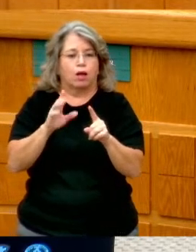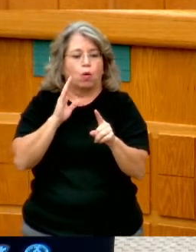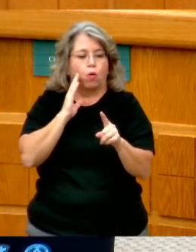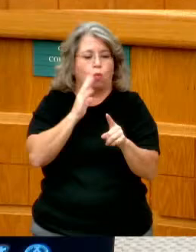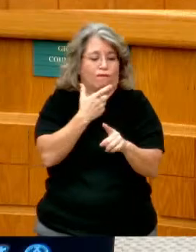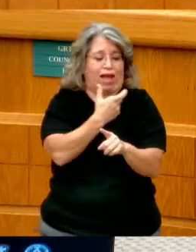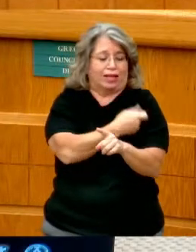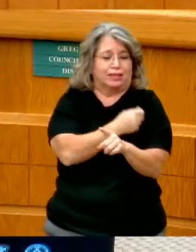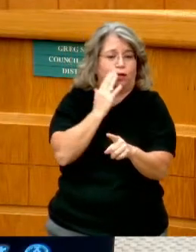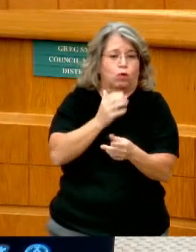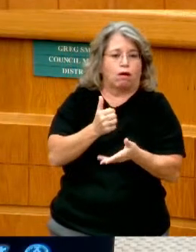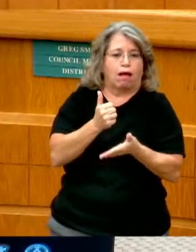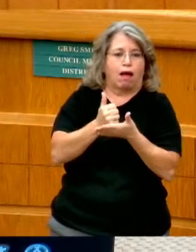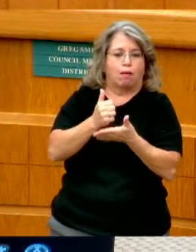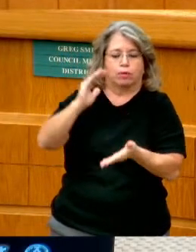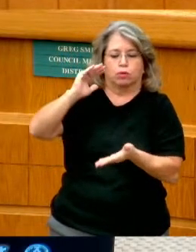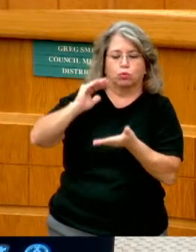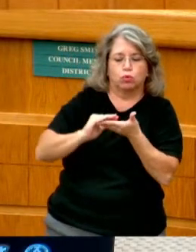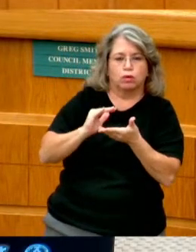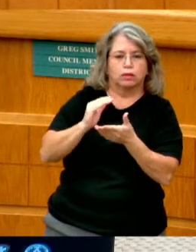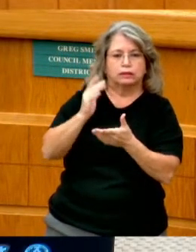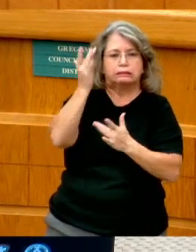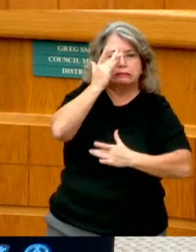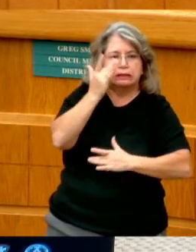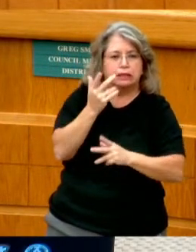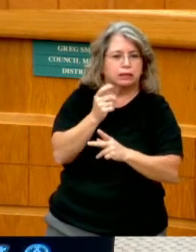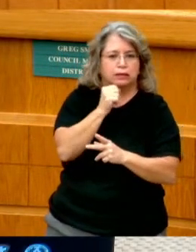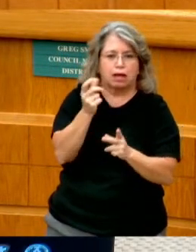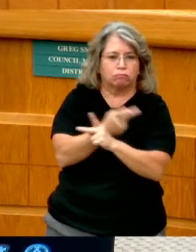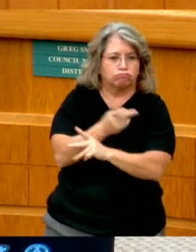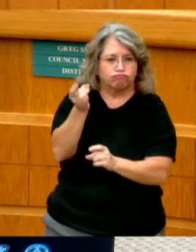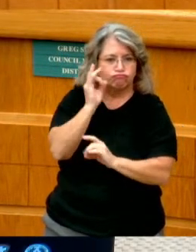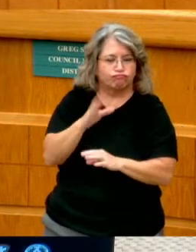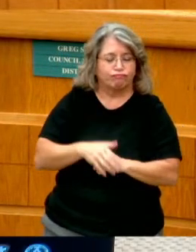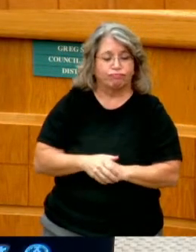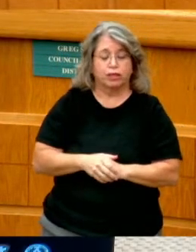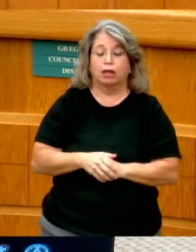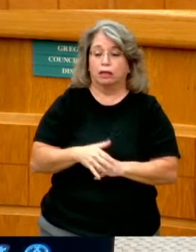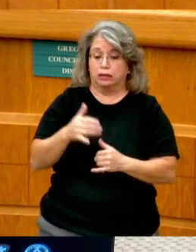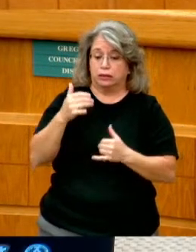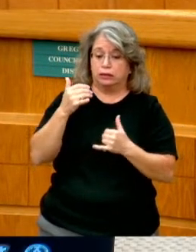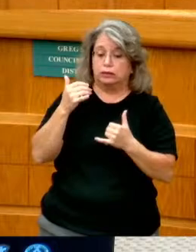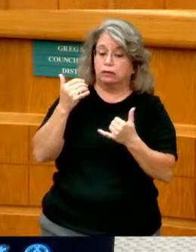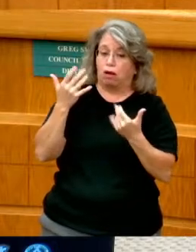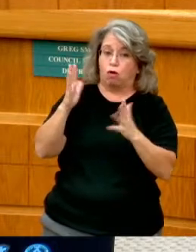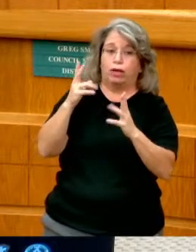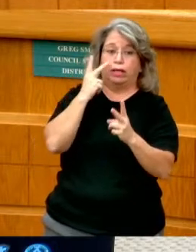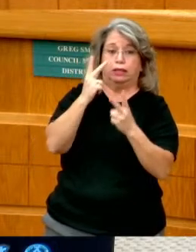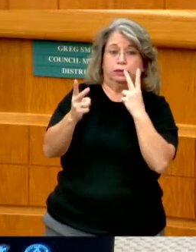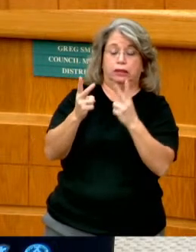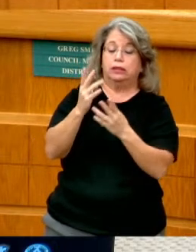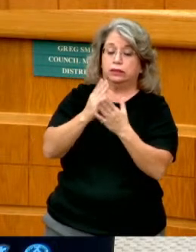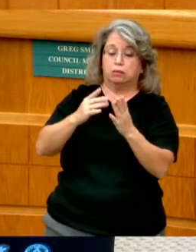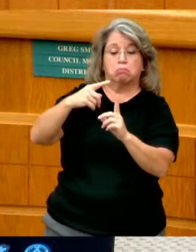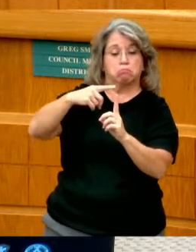but we are already seeing promising results. Los Angeles was in a dire place very recently, but